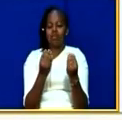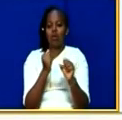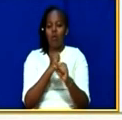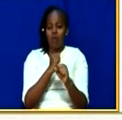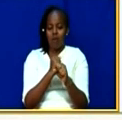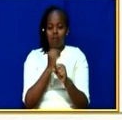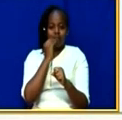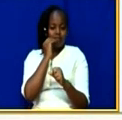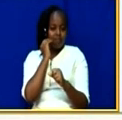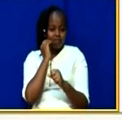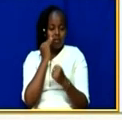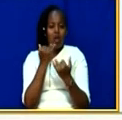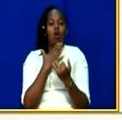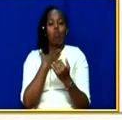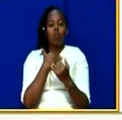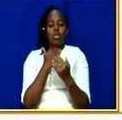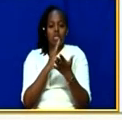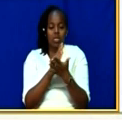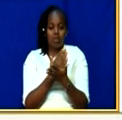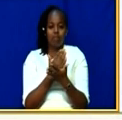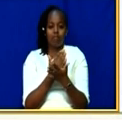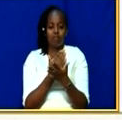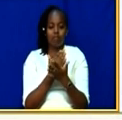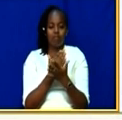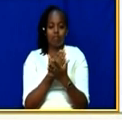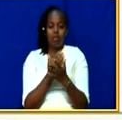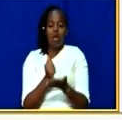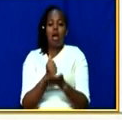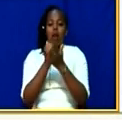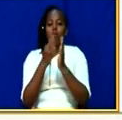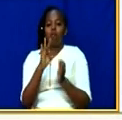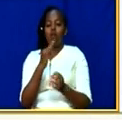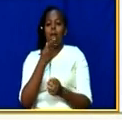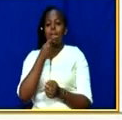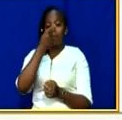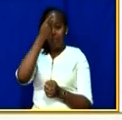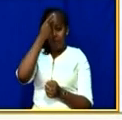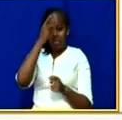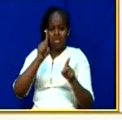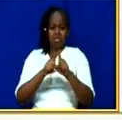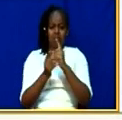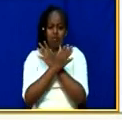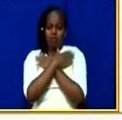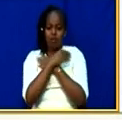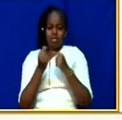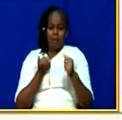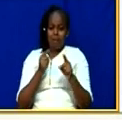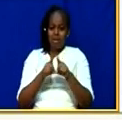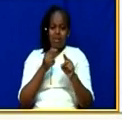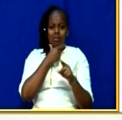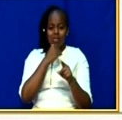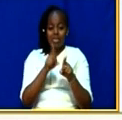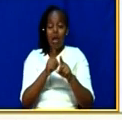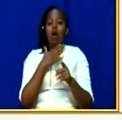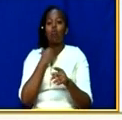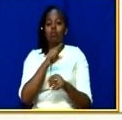Yes. And I want some collaboration Yes. together with the parent or guardian Okay. and friends too, or Yes. siblings. I want them